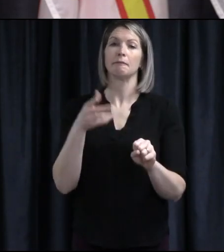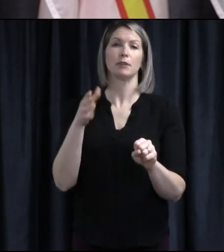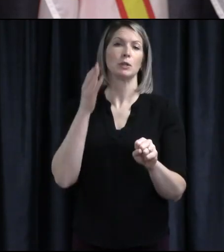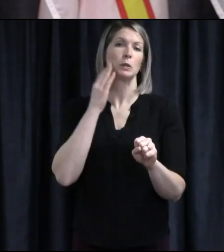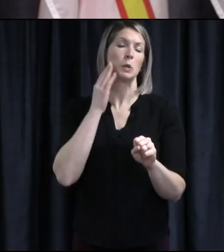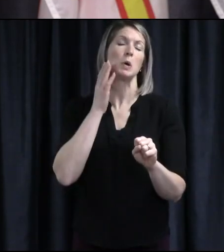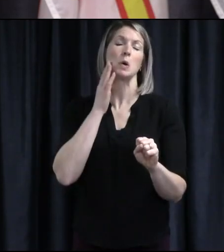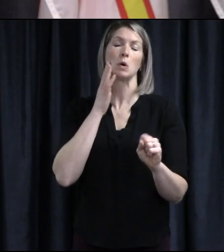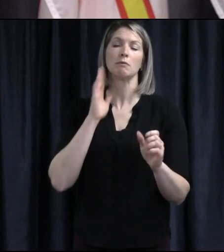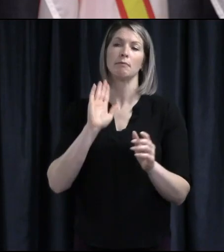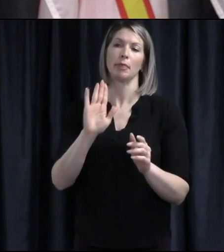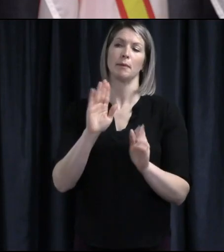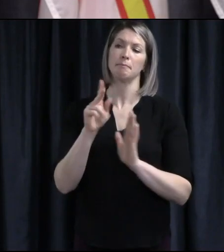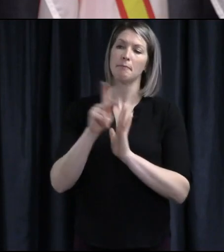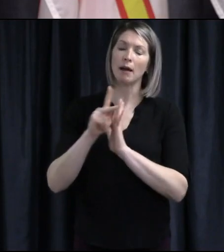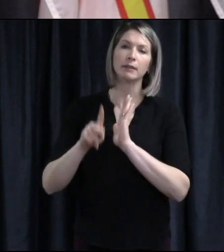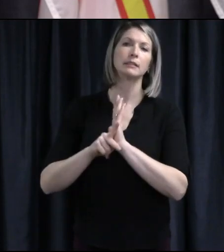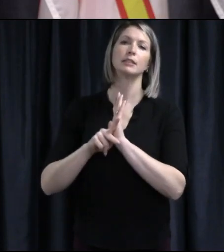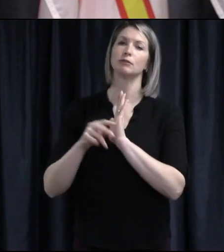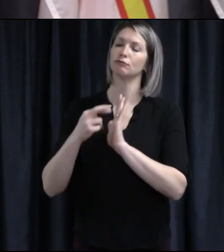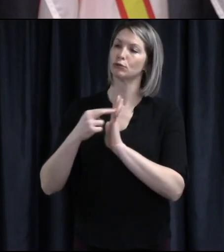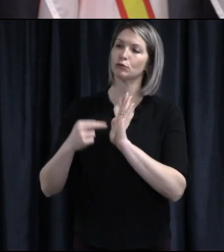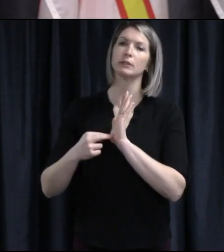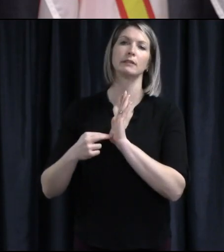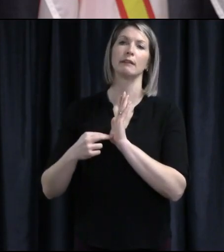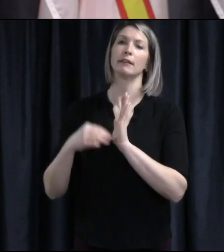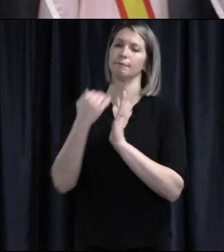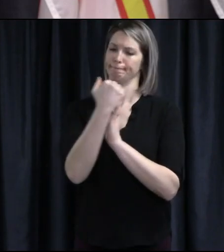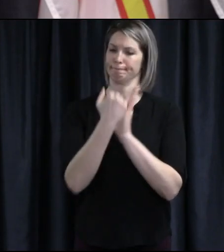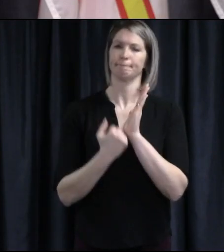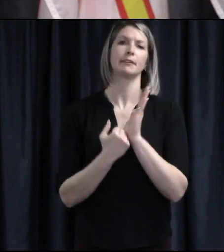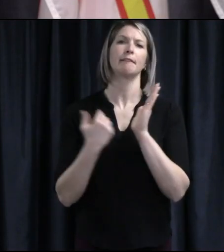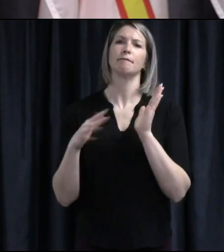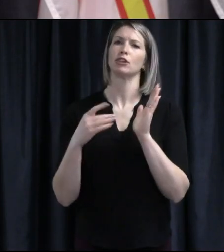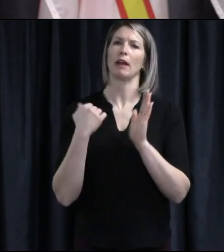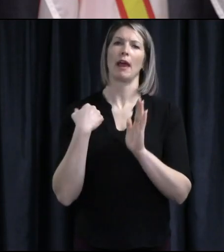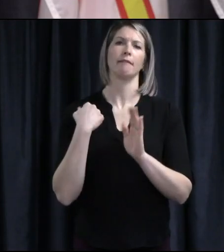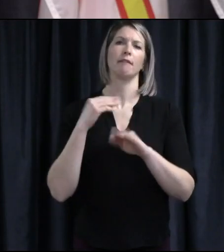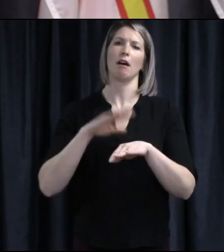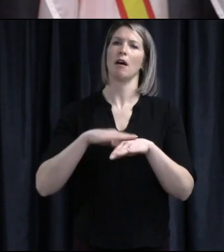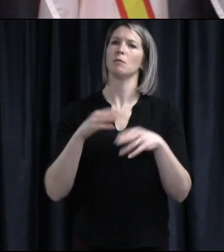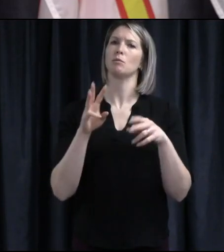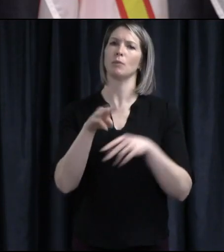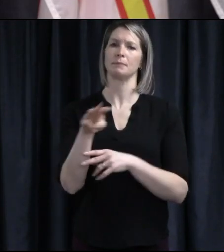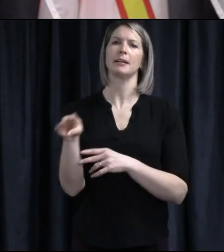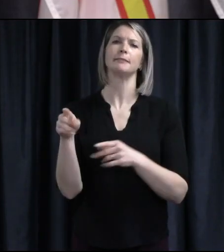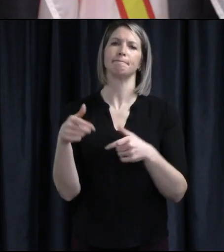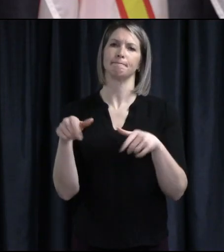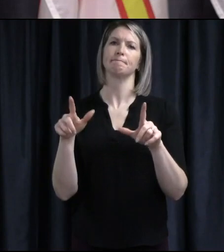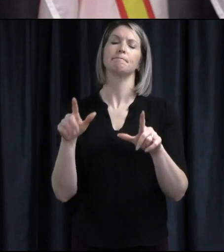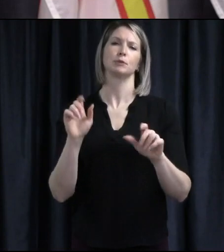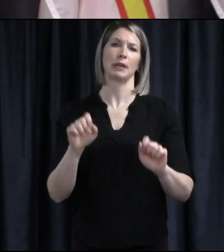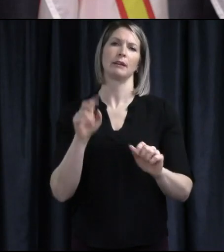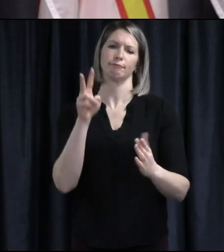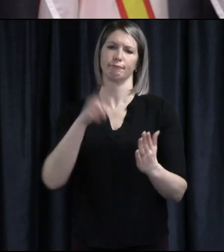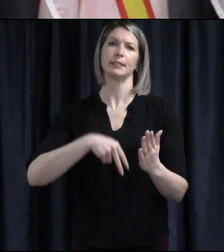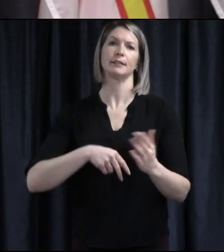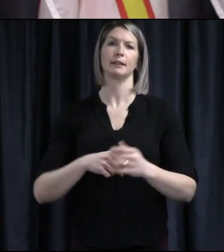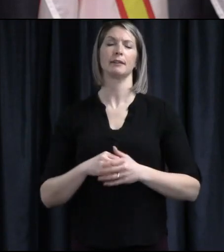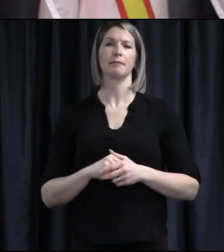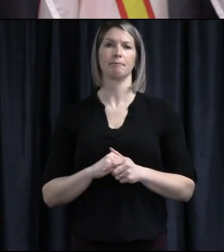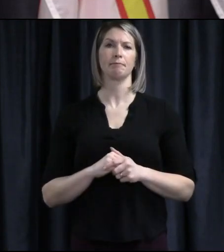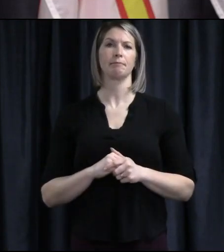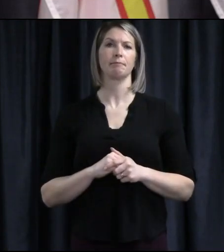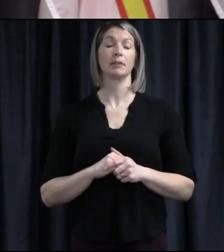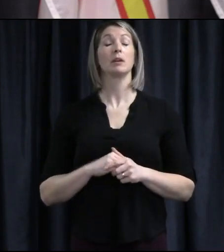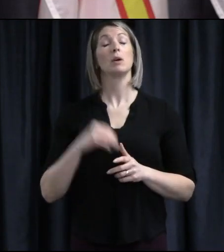industry. So there are guidelines that are available to ensure